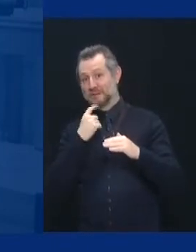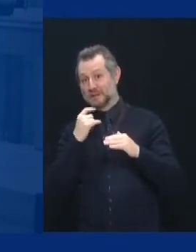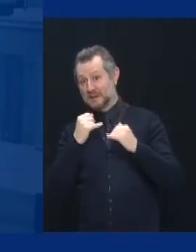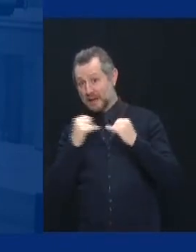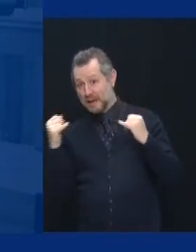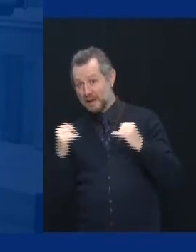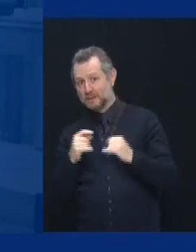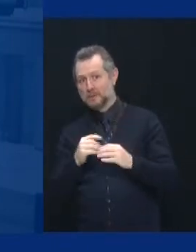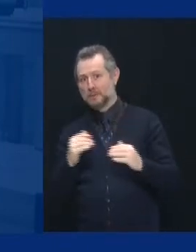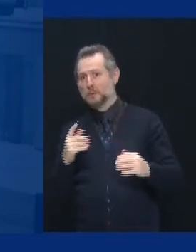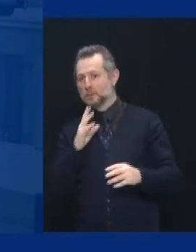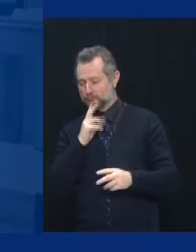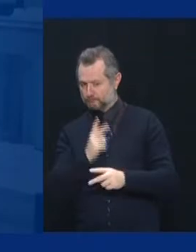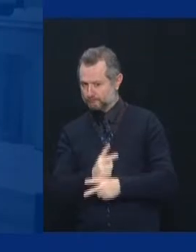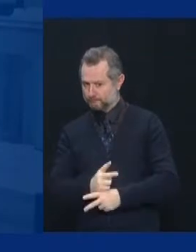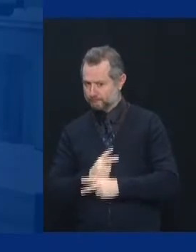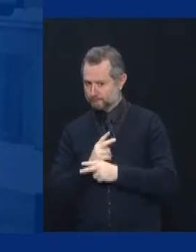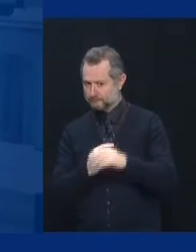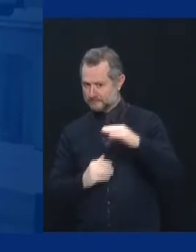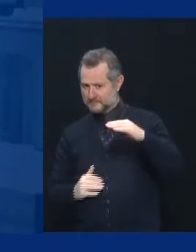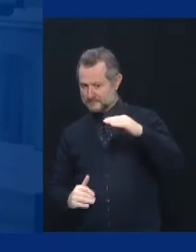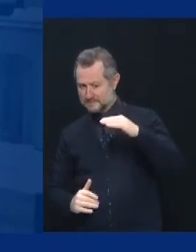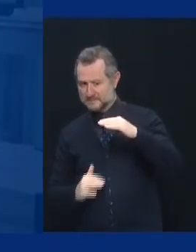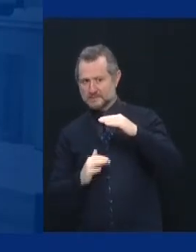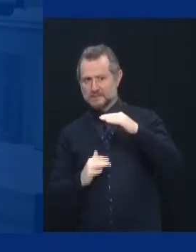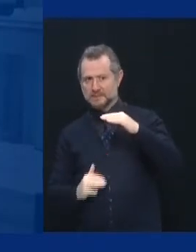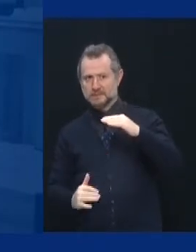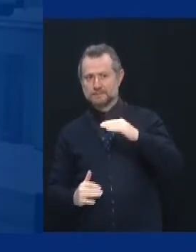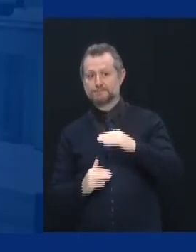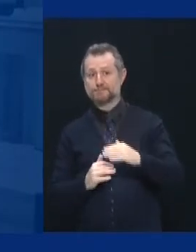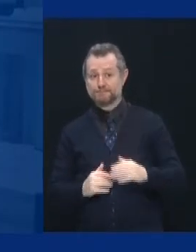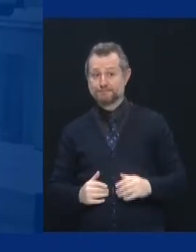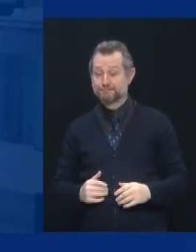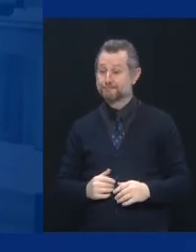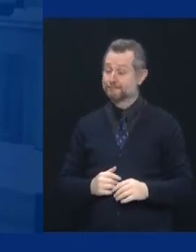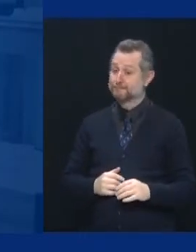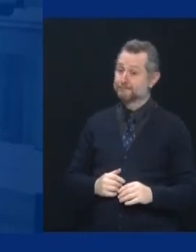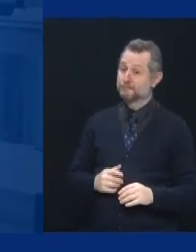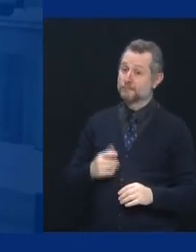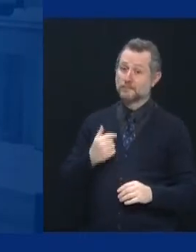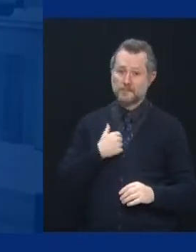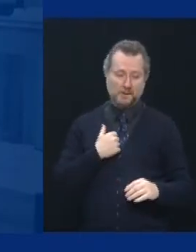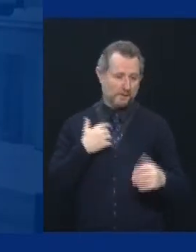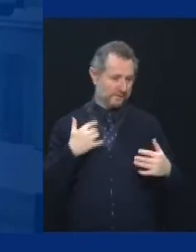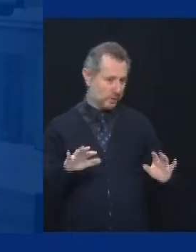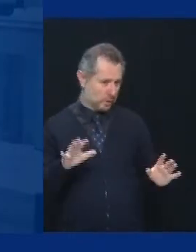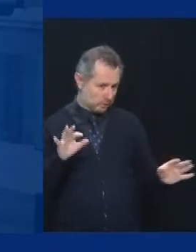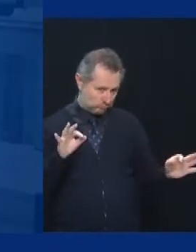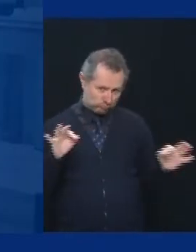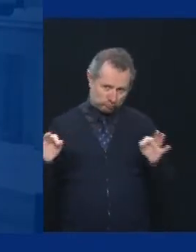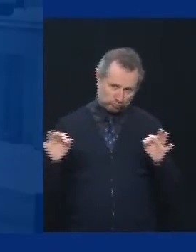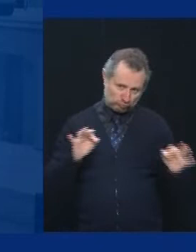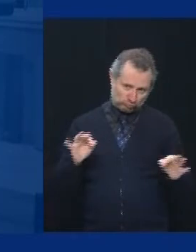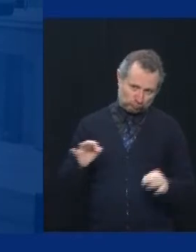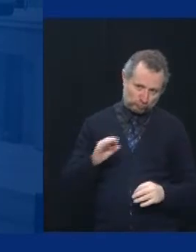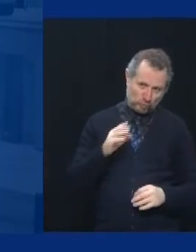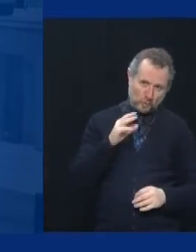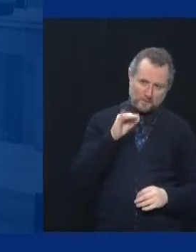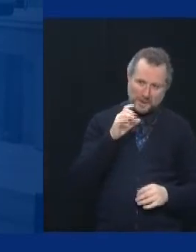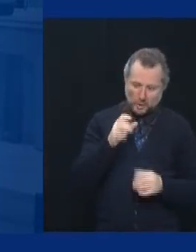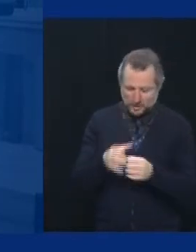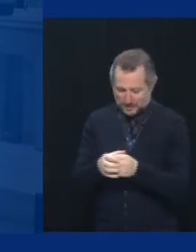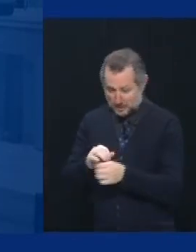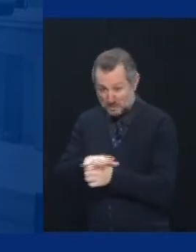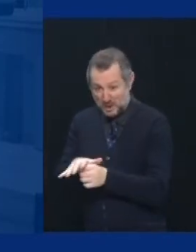line, shutdown area, whatever you want to call it. All these discussions, microclusters, yellow zones,